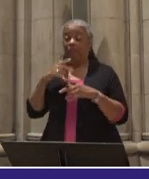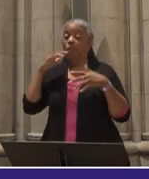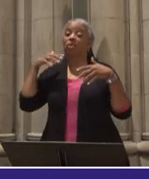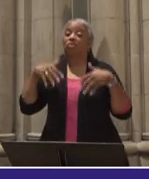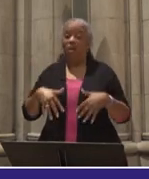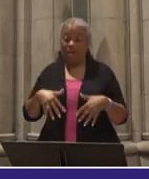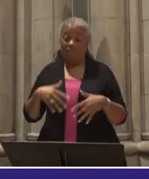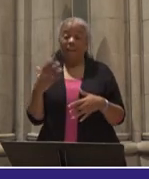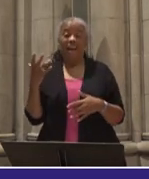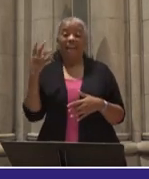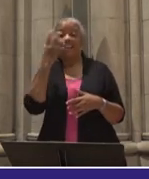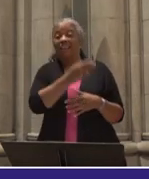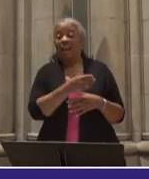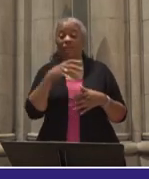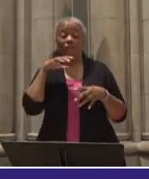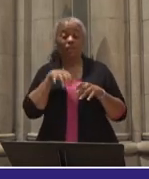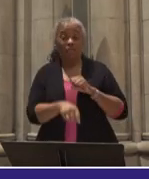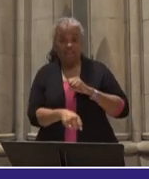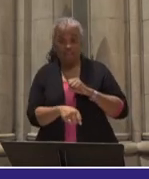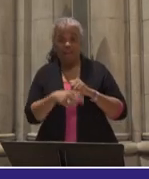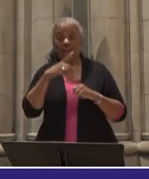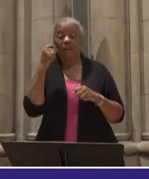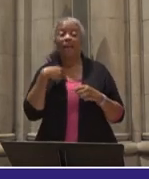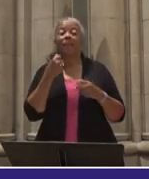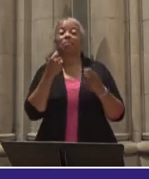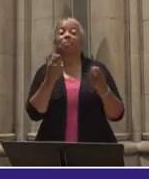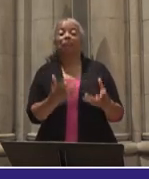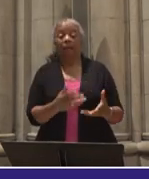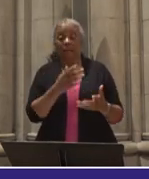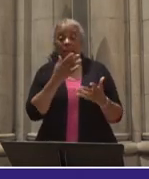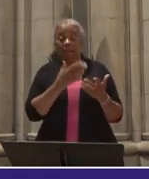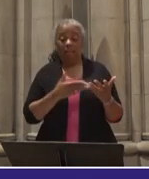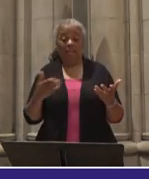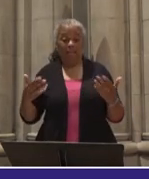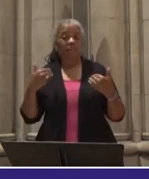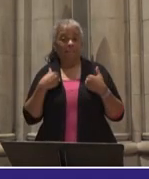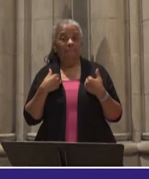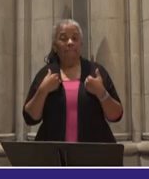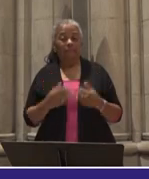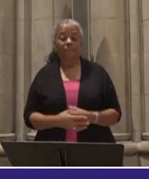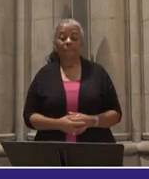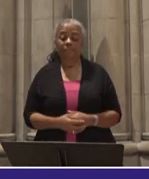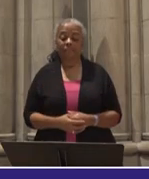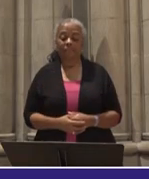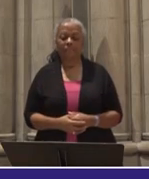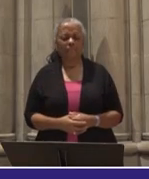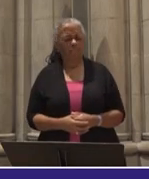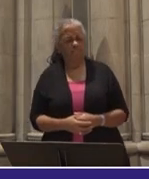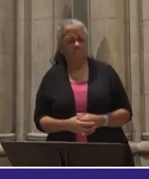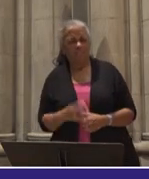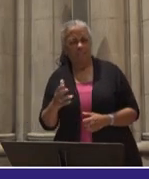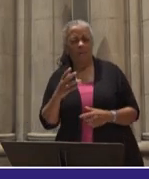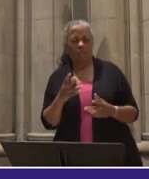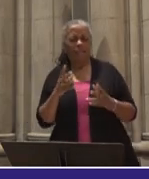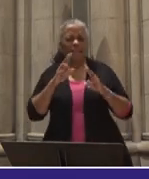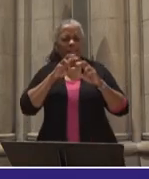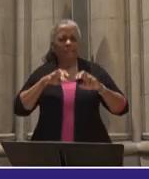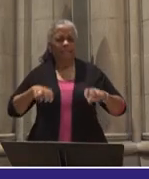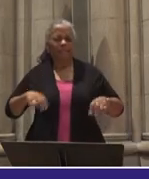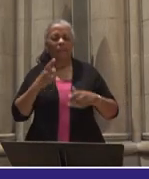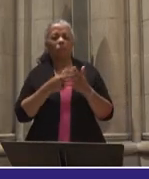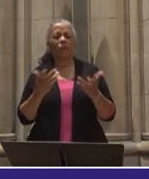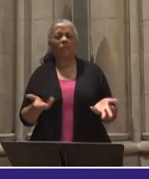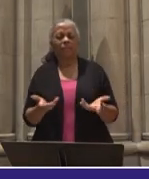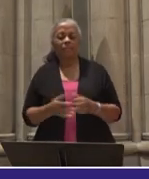away grieving, for he had many possessions. Now, what's going on here? What is